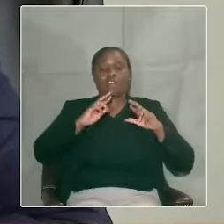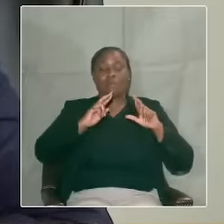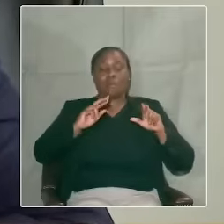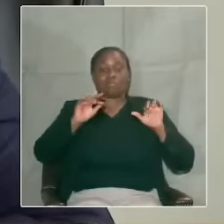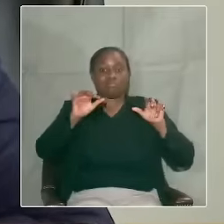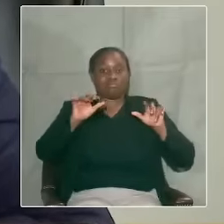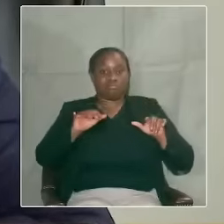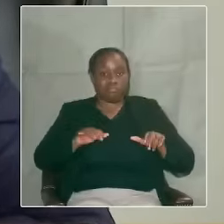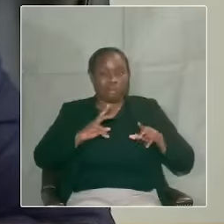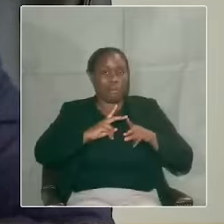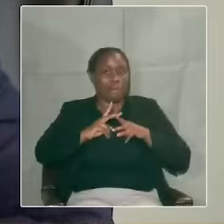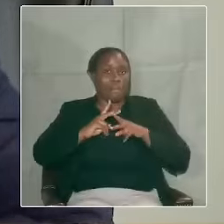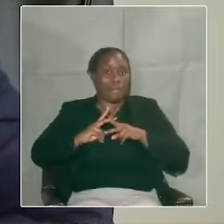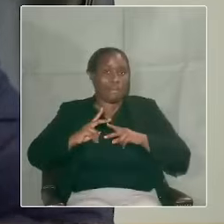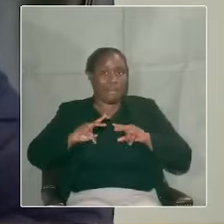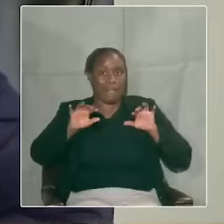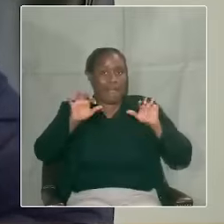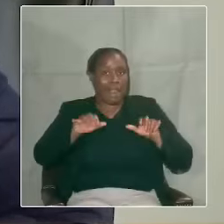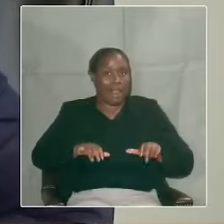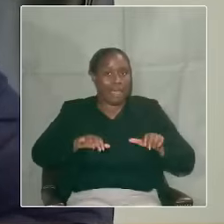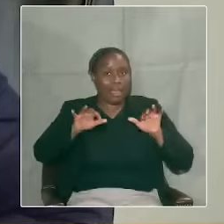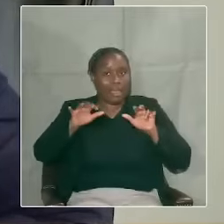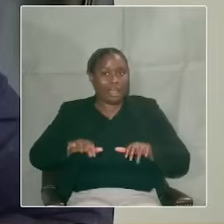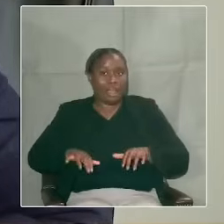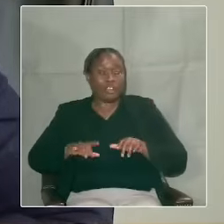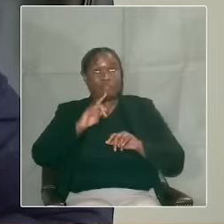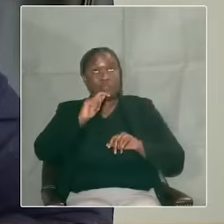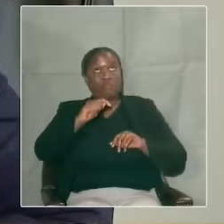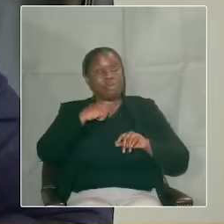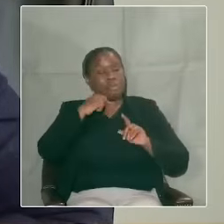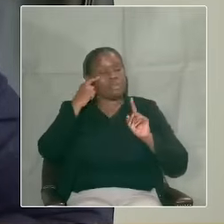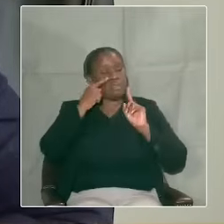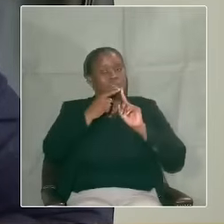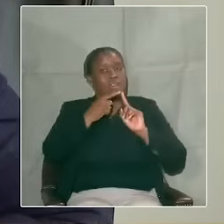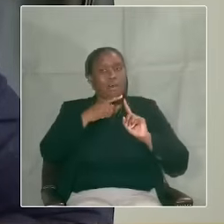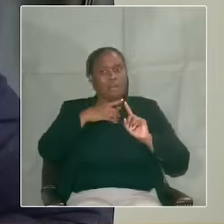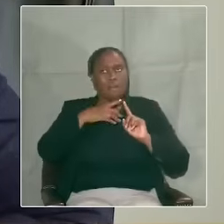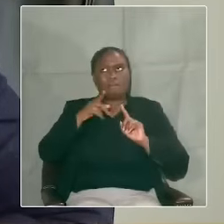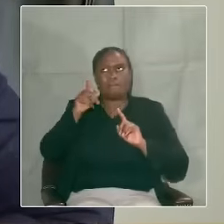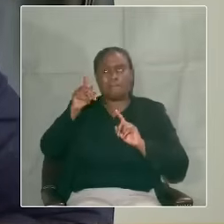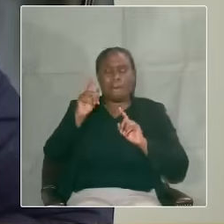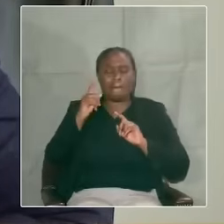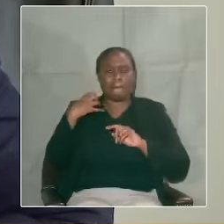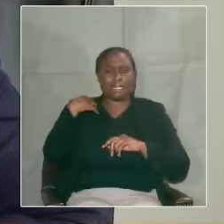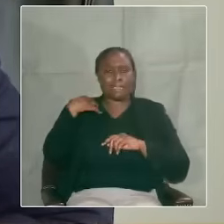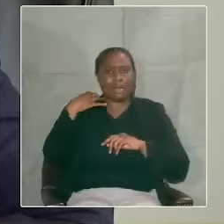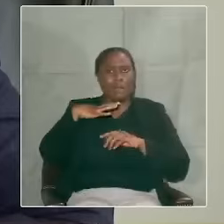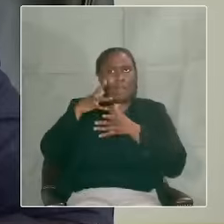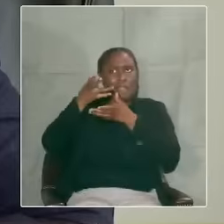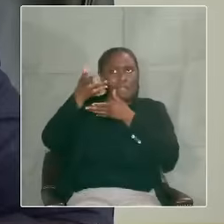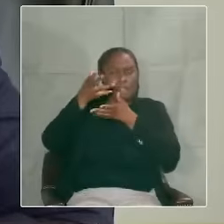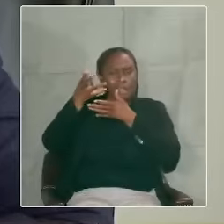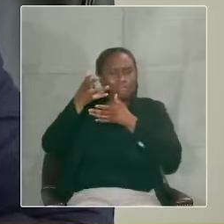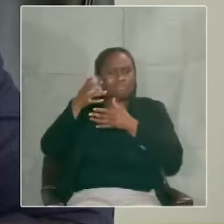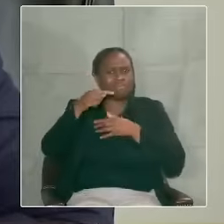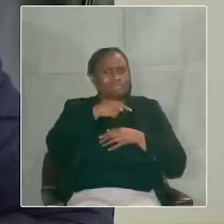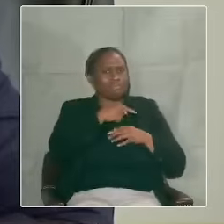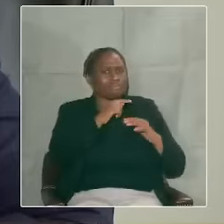My intention was to discuss the matter with the minister to understand his reasons and